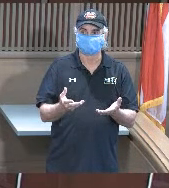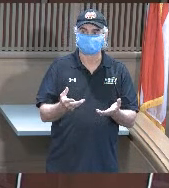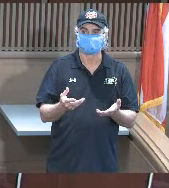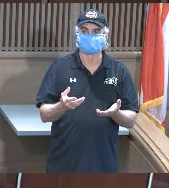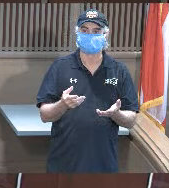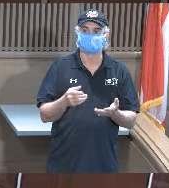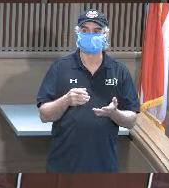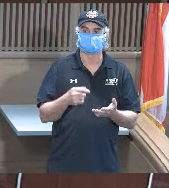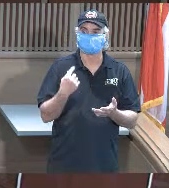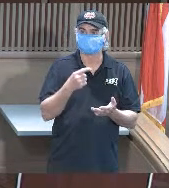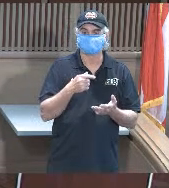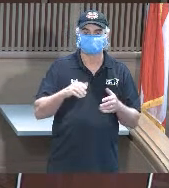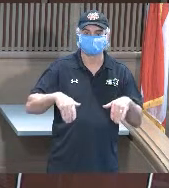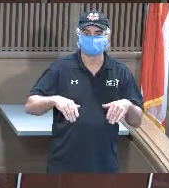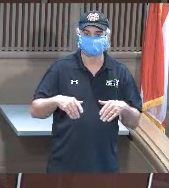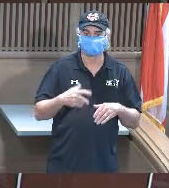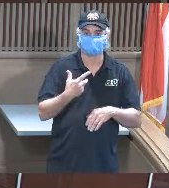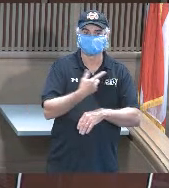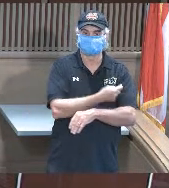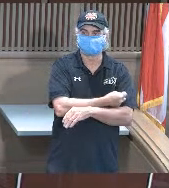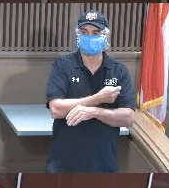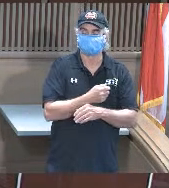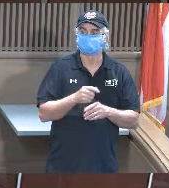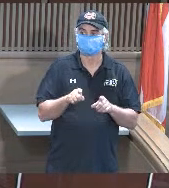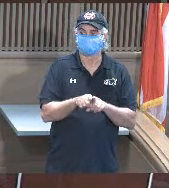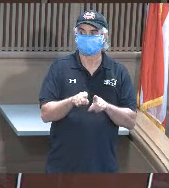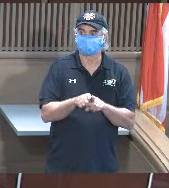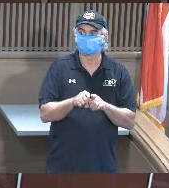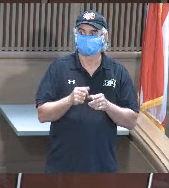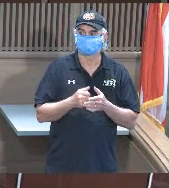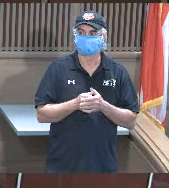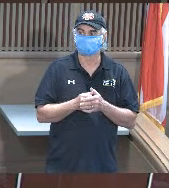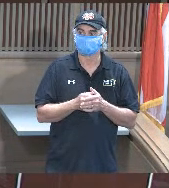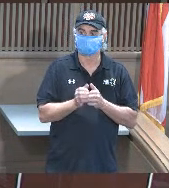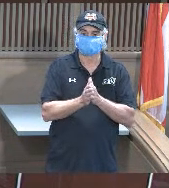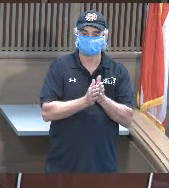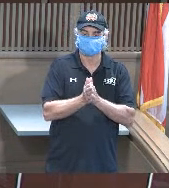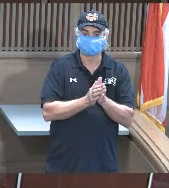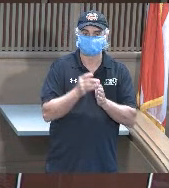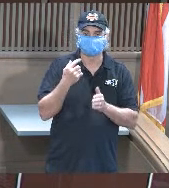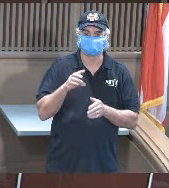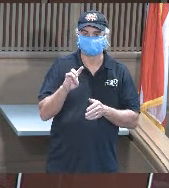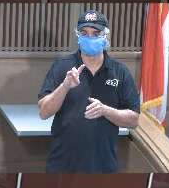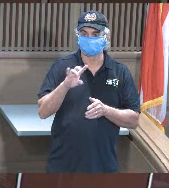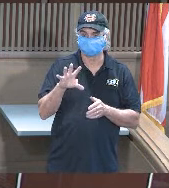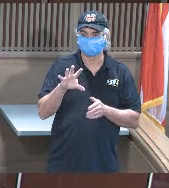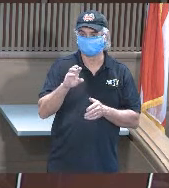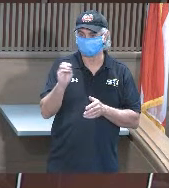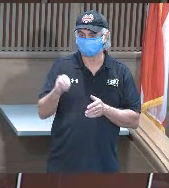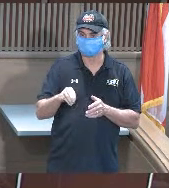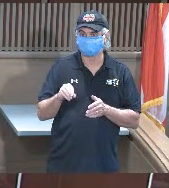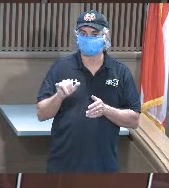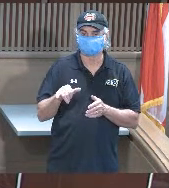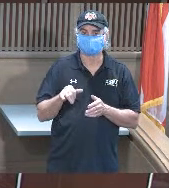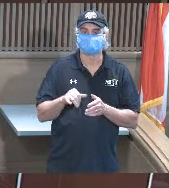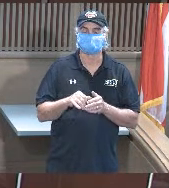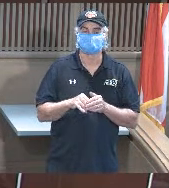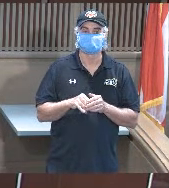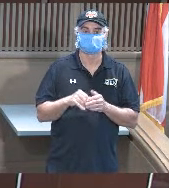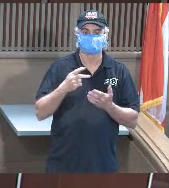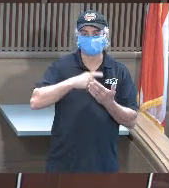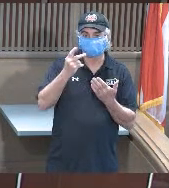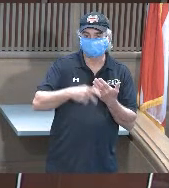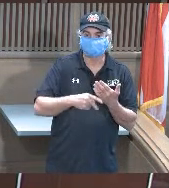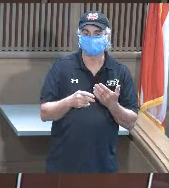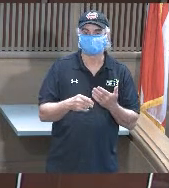not been vaccinated, and also want to commend the Strive for 75 campaign. I hope we see some increase there.